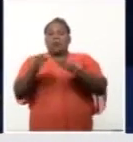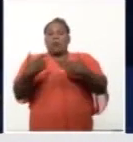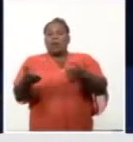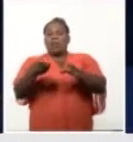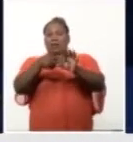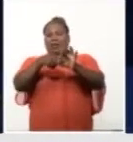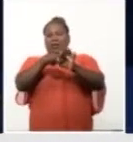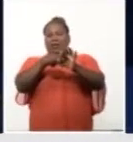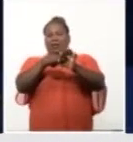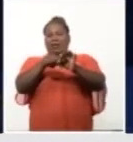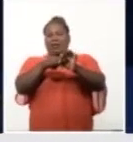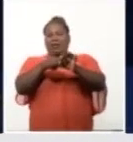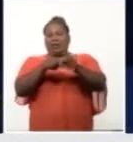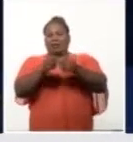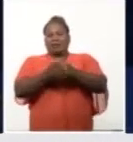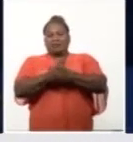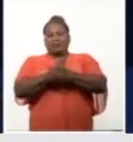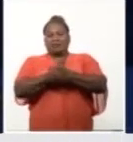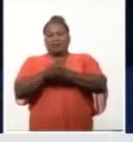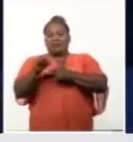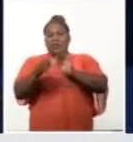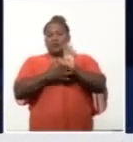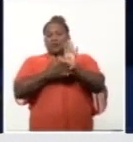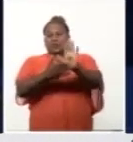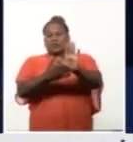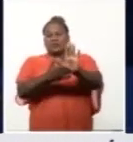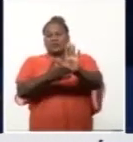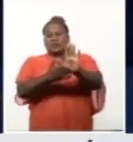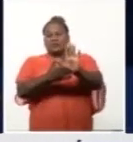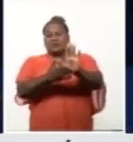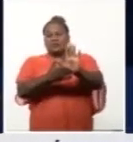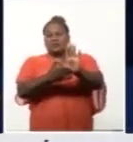de Cuba, Guantánamo, and the Isle of Youth.